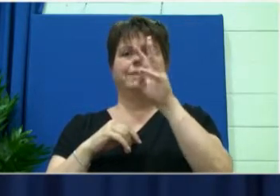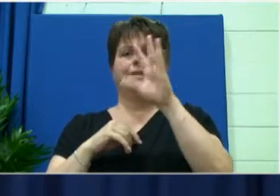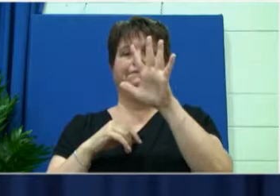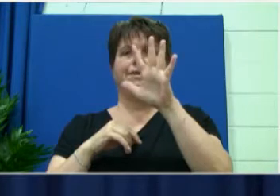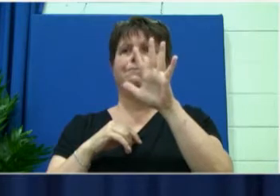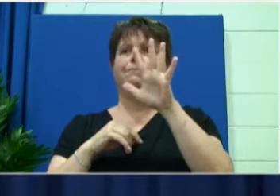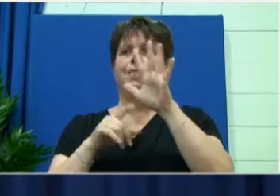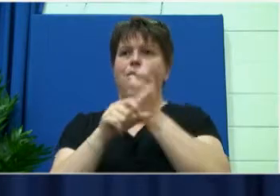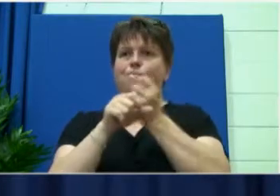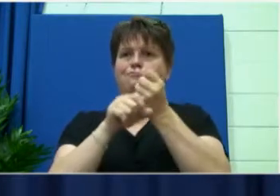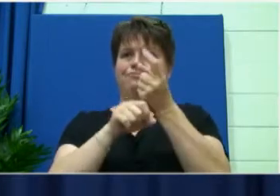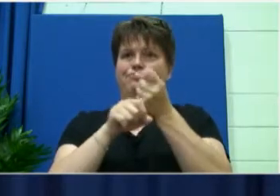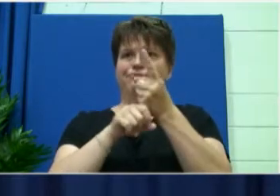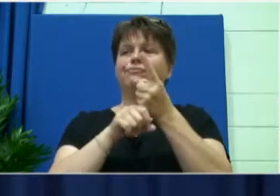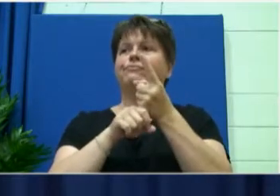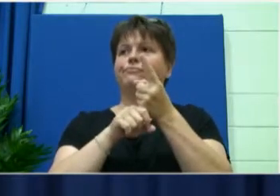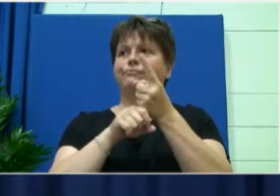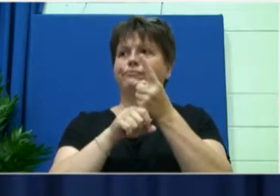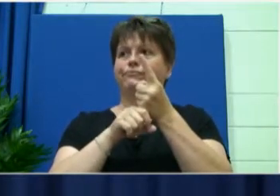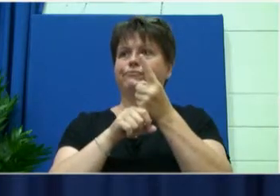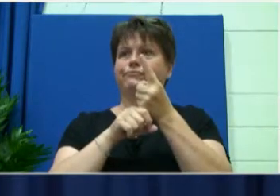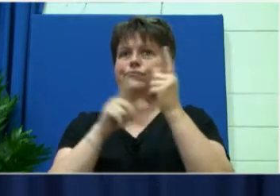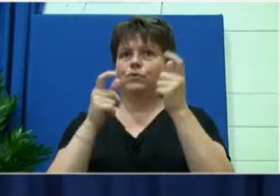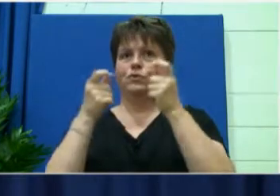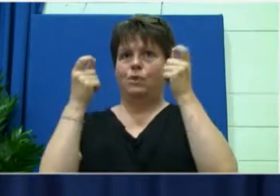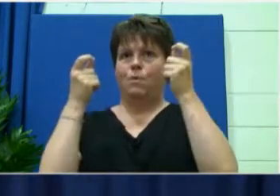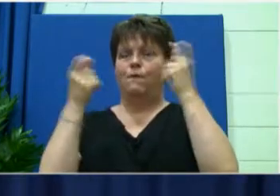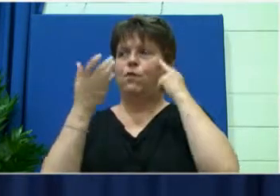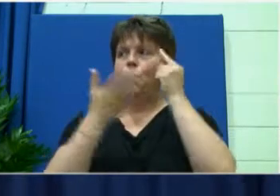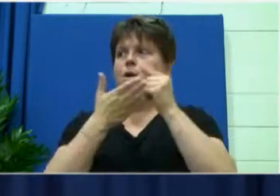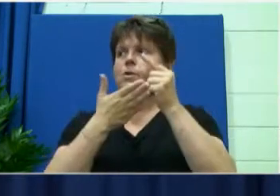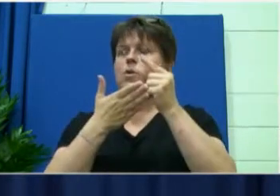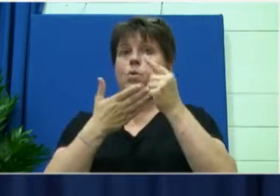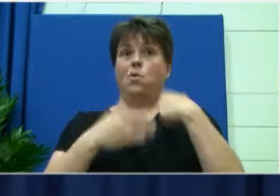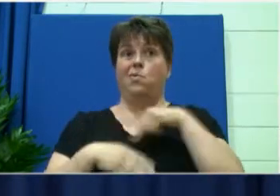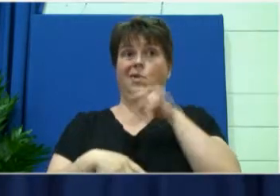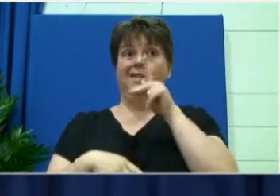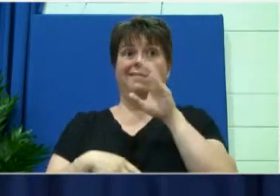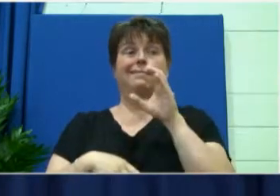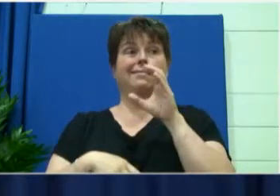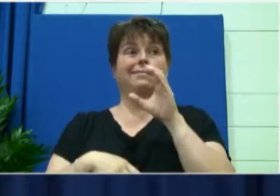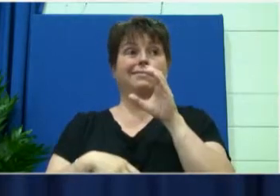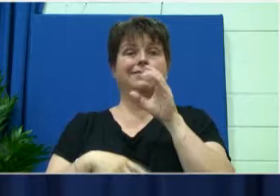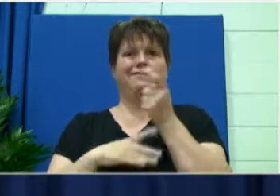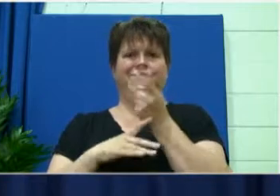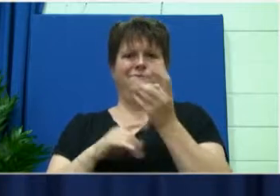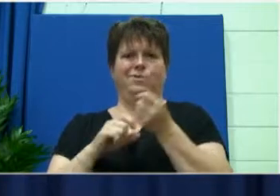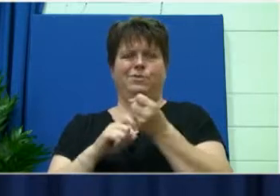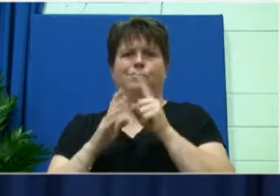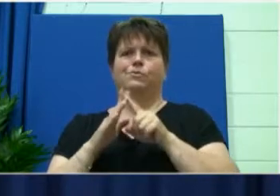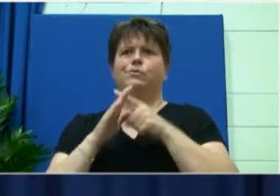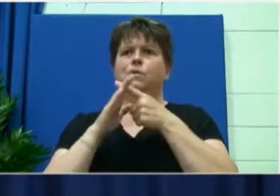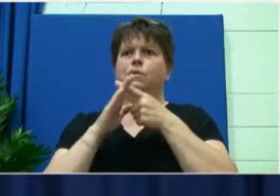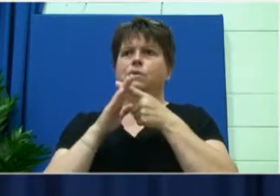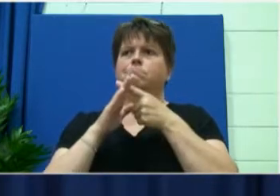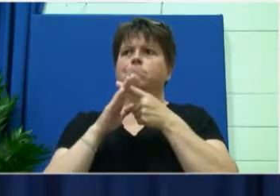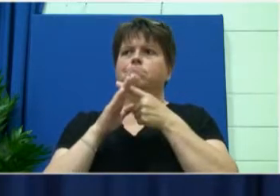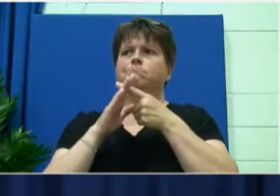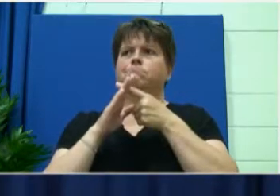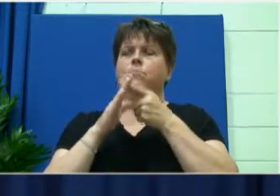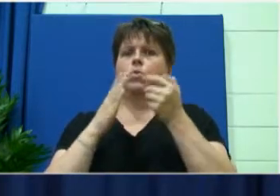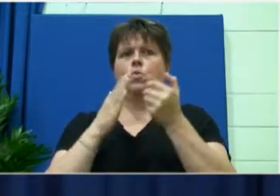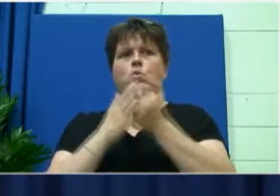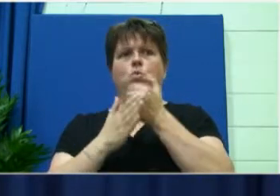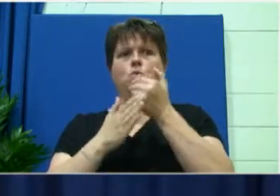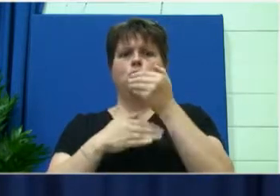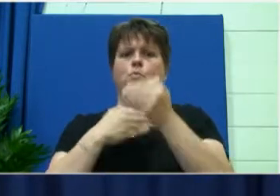annual commencement ceremony. And we at Kaskaskia College a few years ago started a